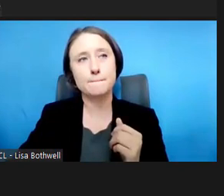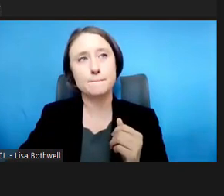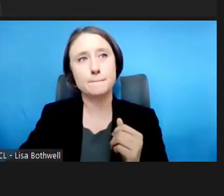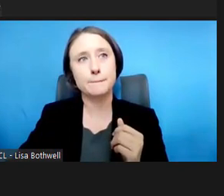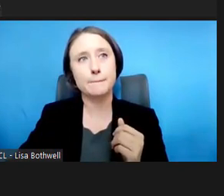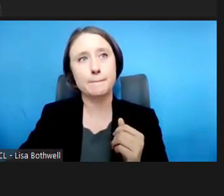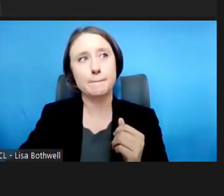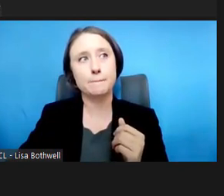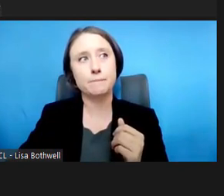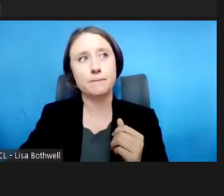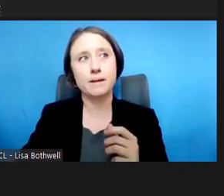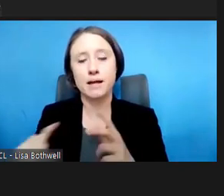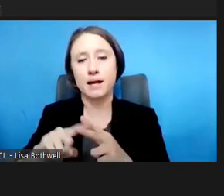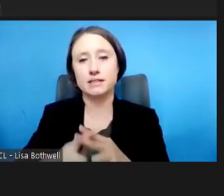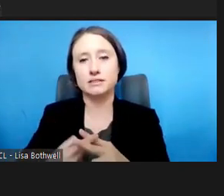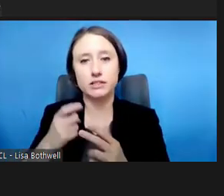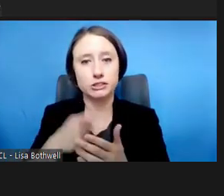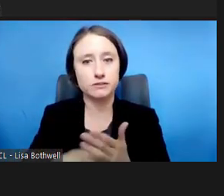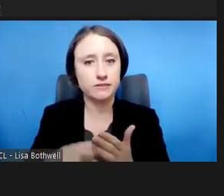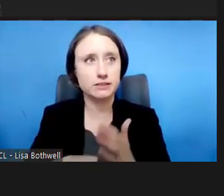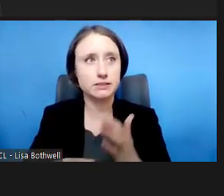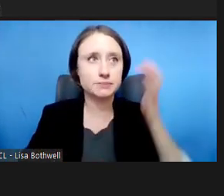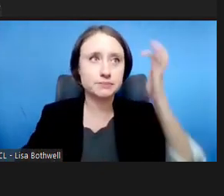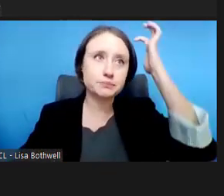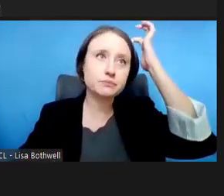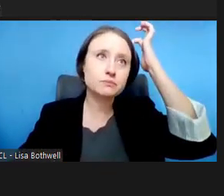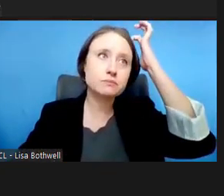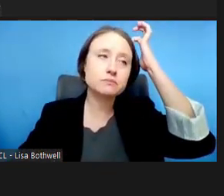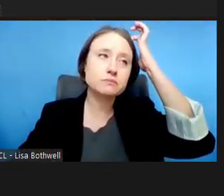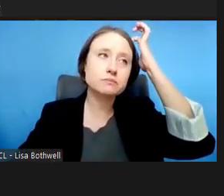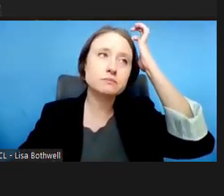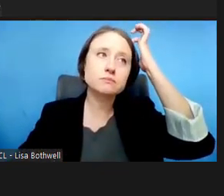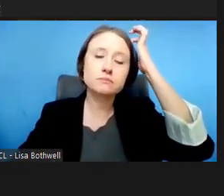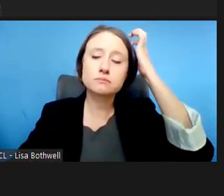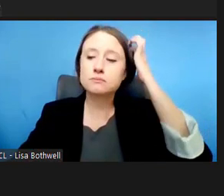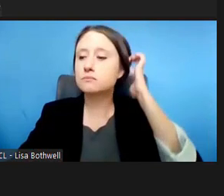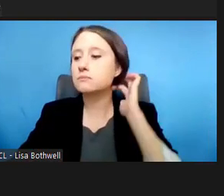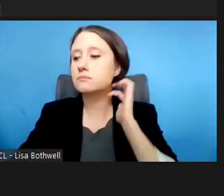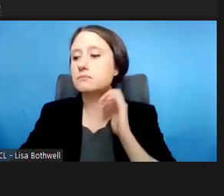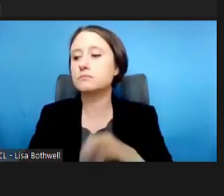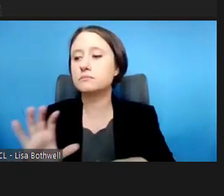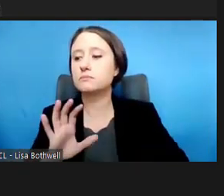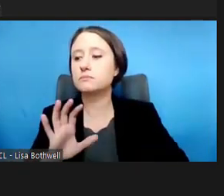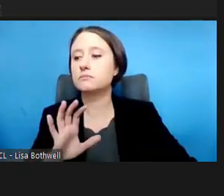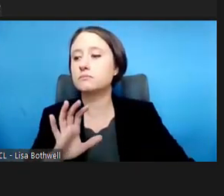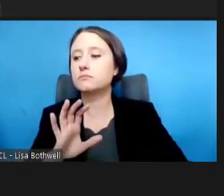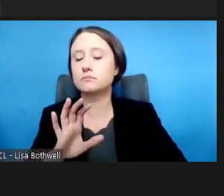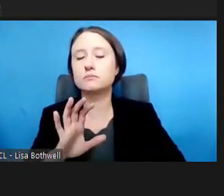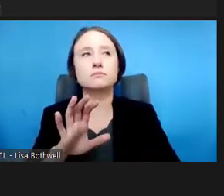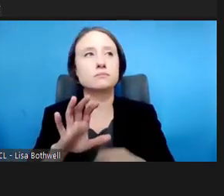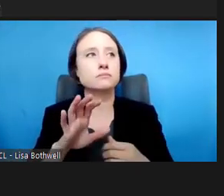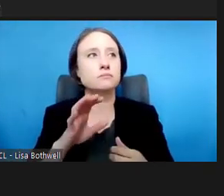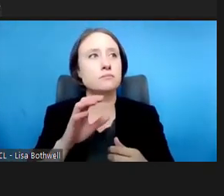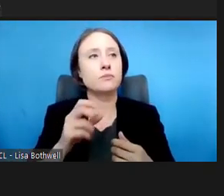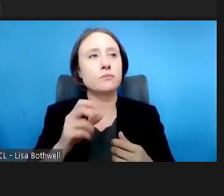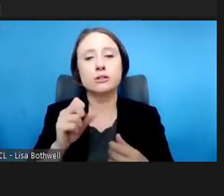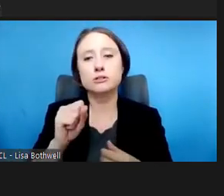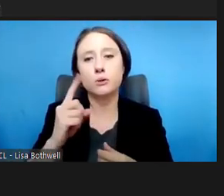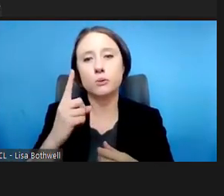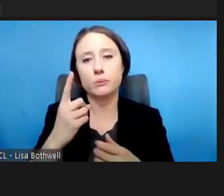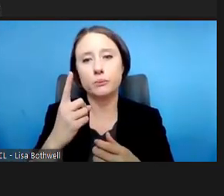that needs to be looked at when setting up these services, and as well as